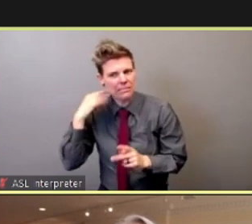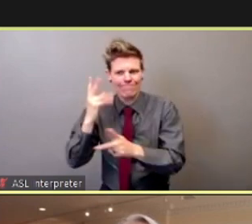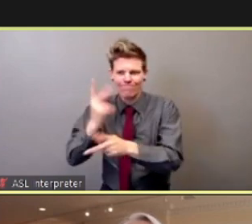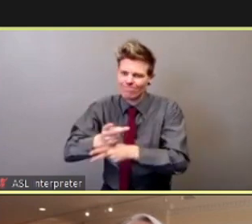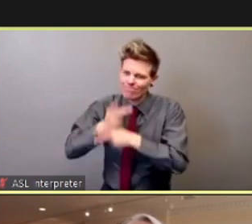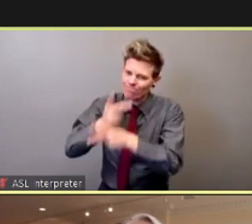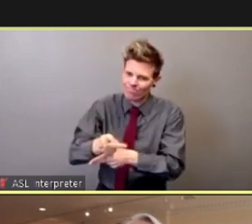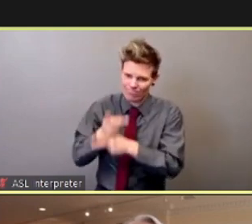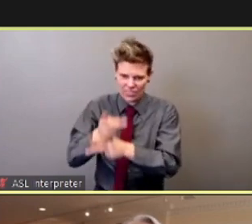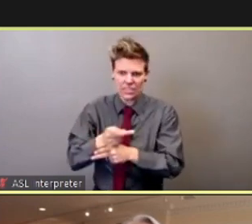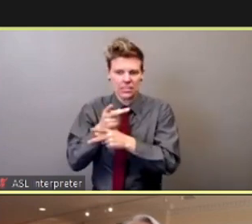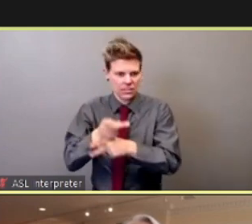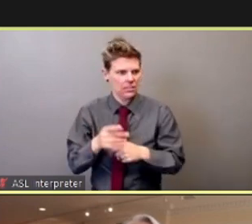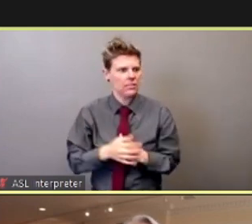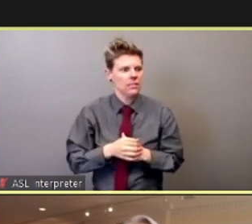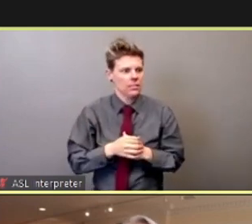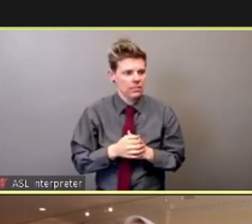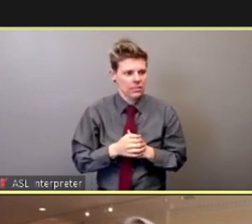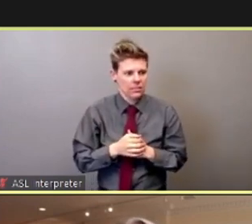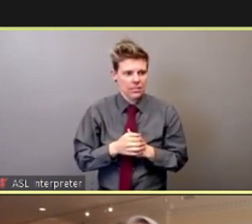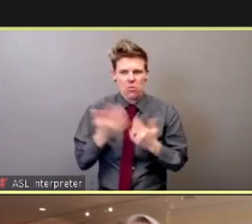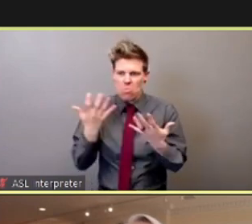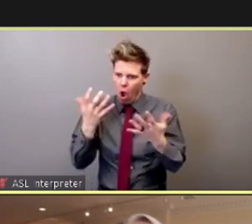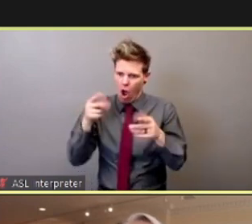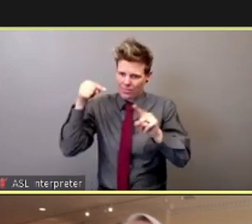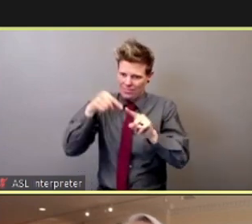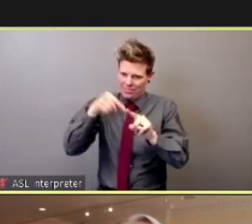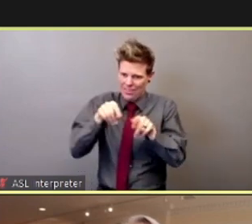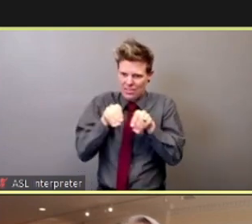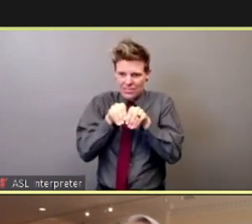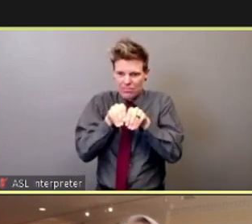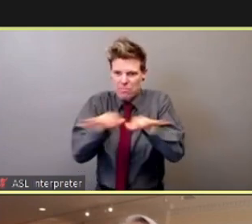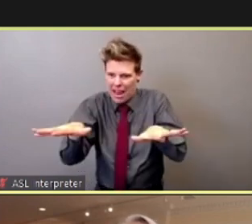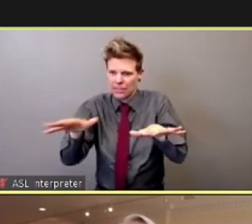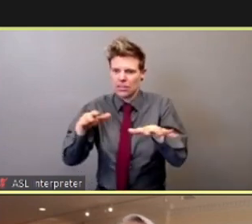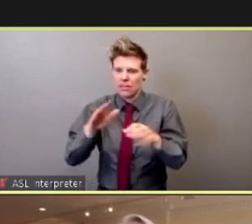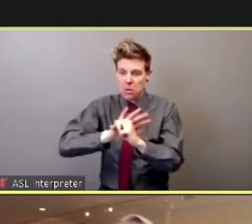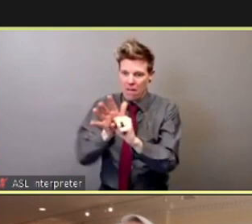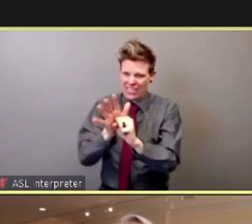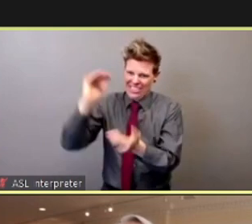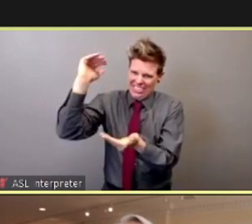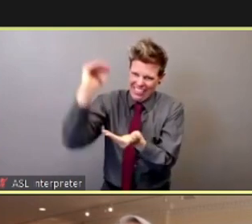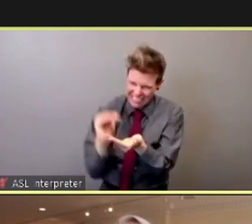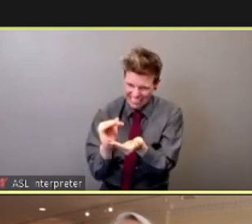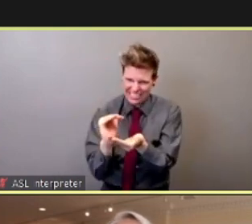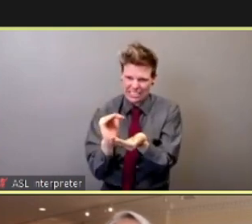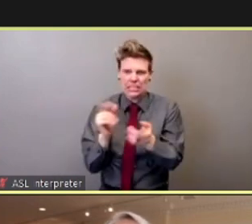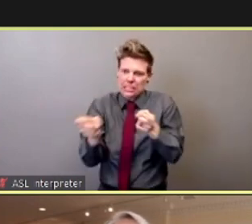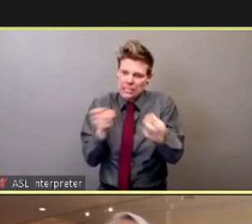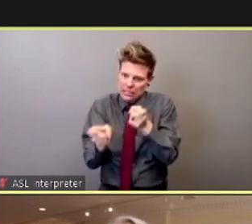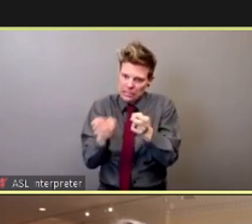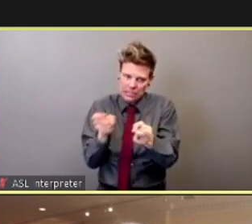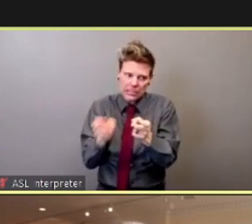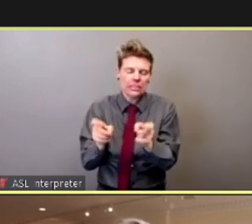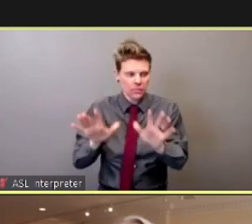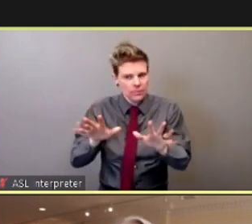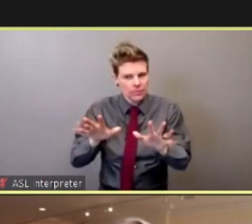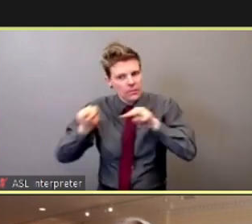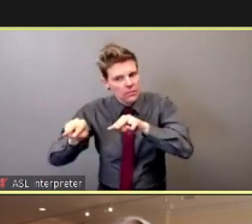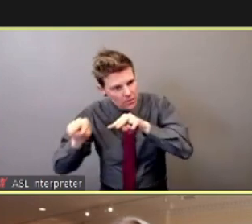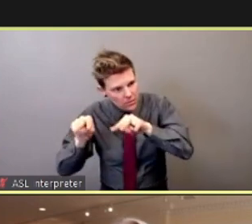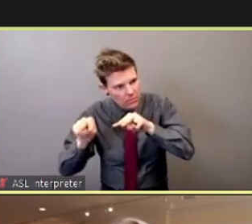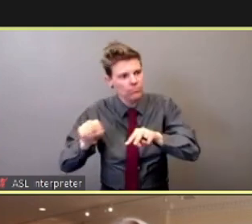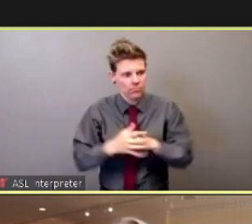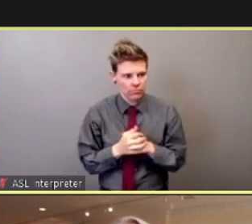of virus that's moving around. So just reducing that risk means that at the same time, we can create a little